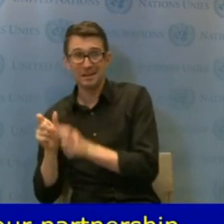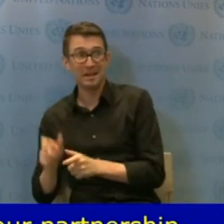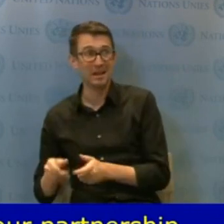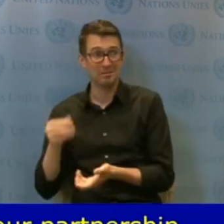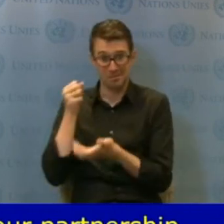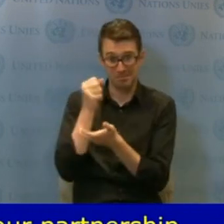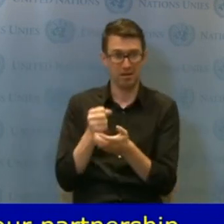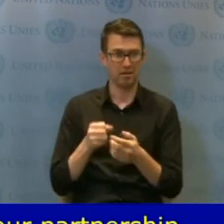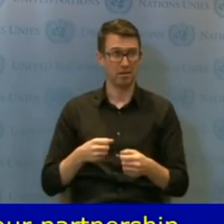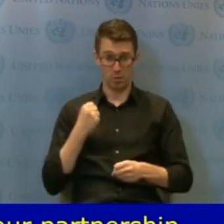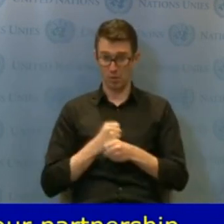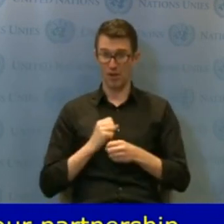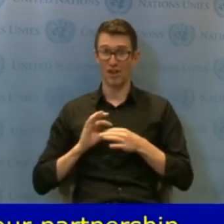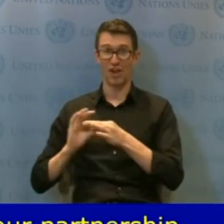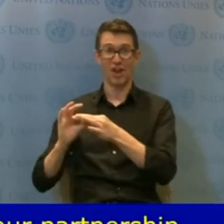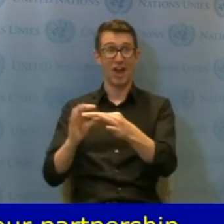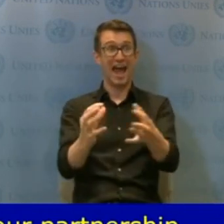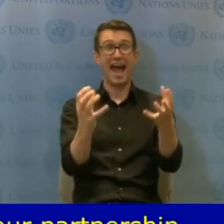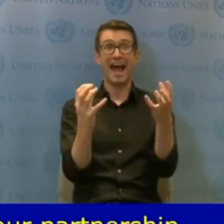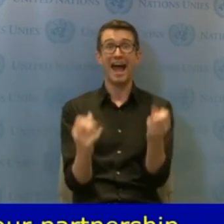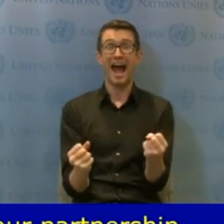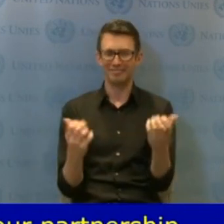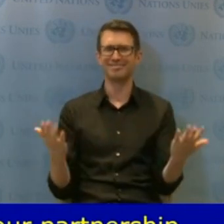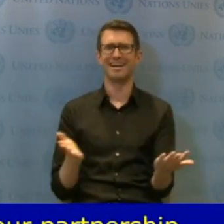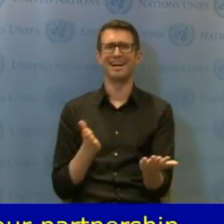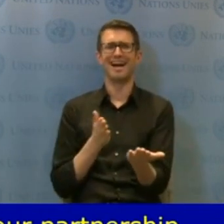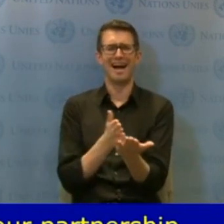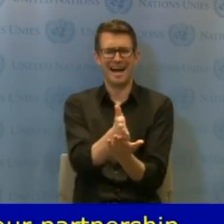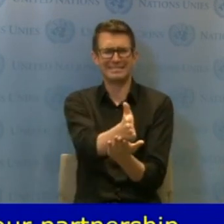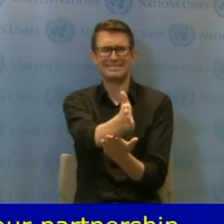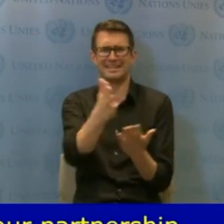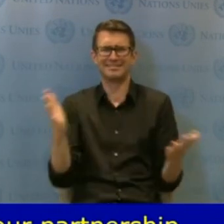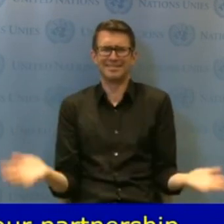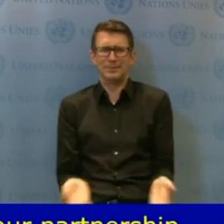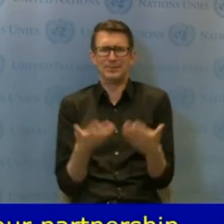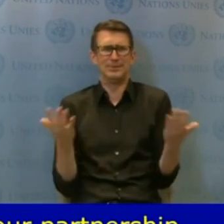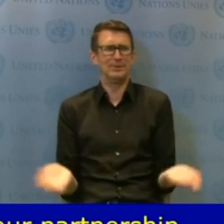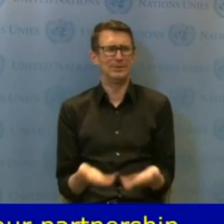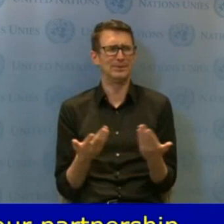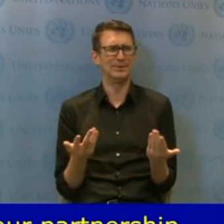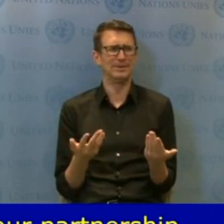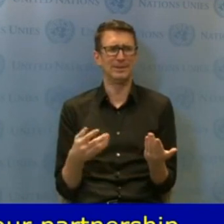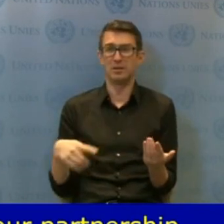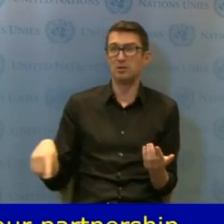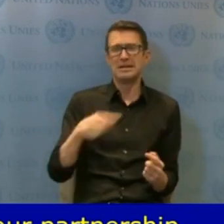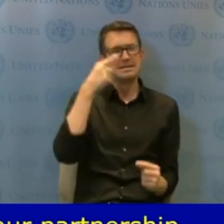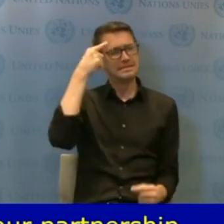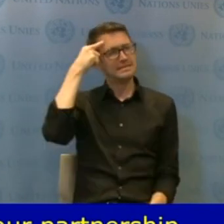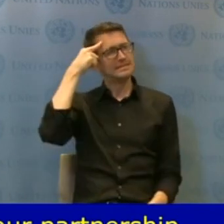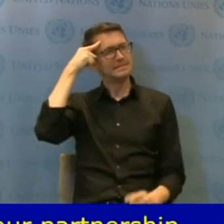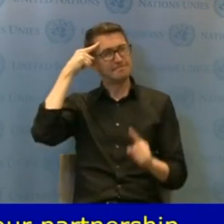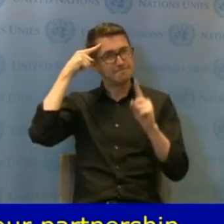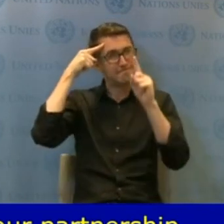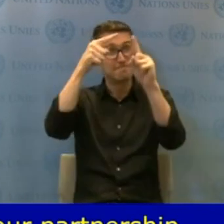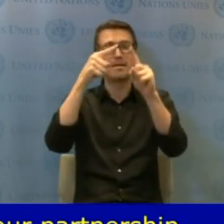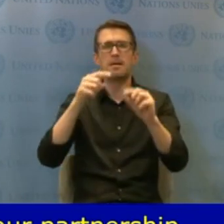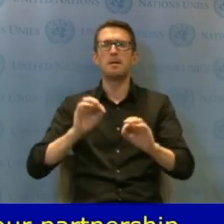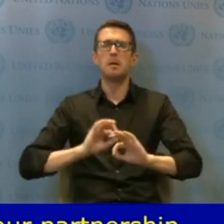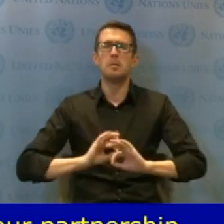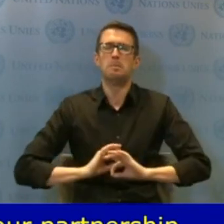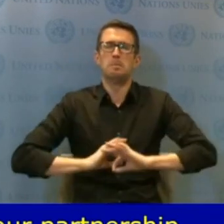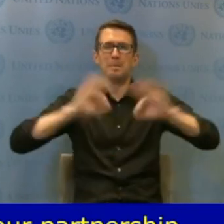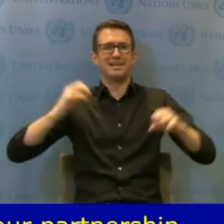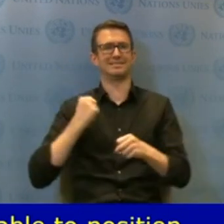the best practice for building digital technologies, the best practice for building schools, the best